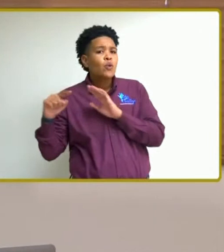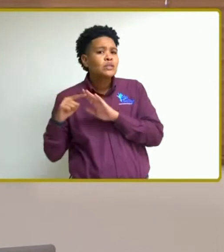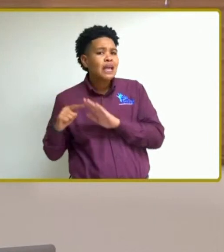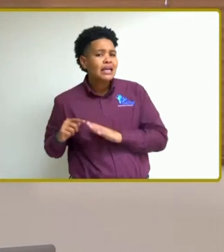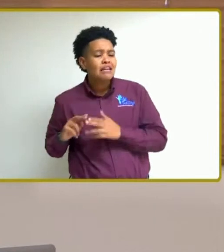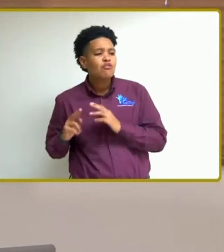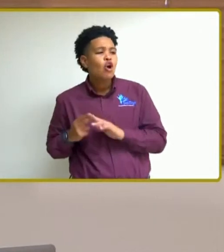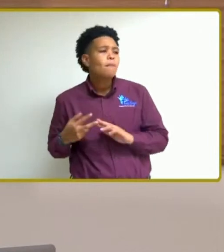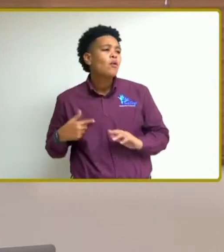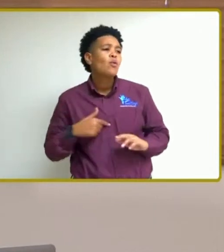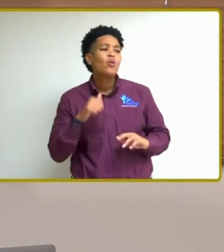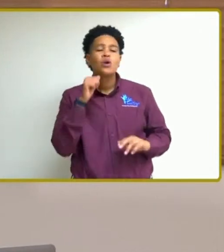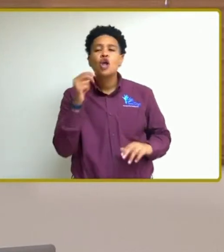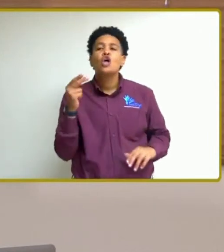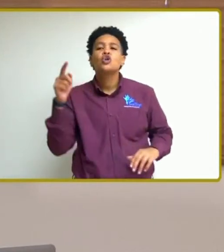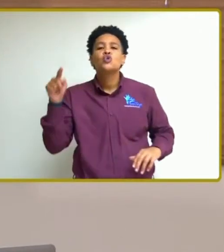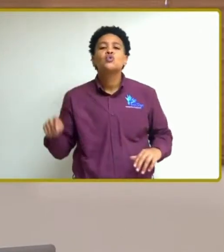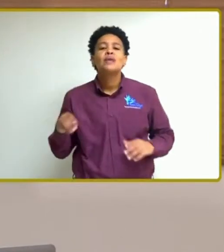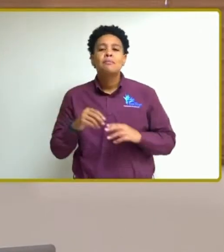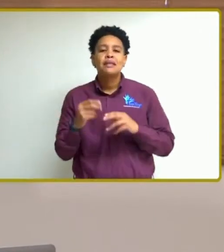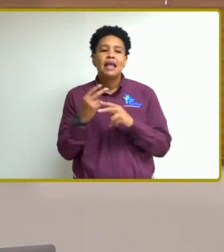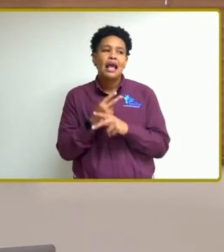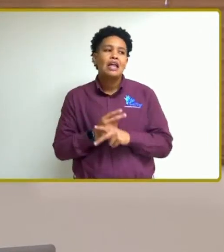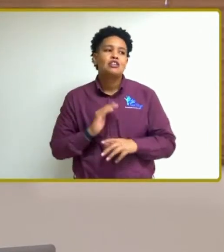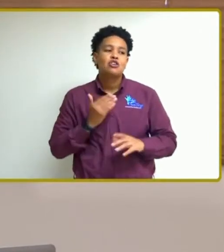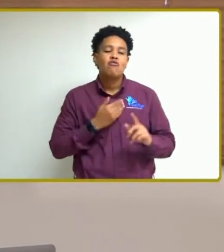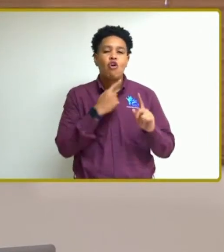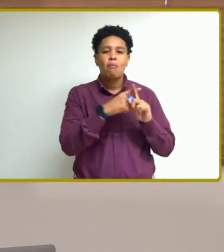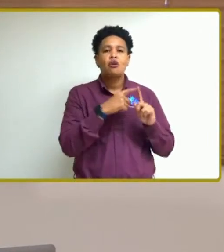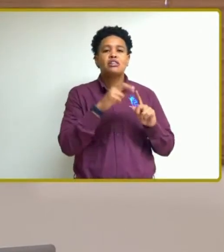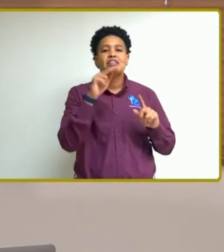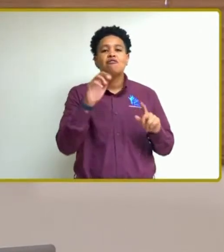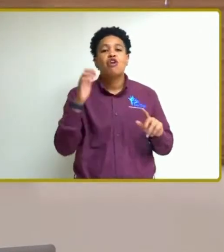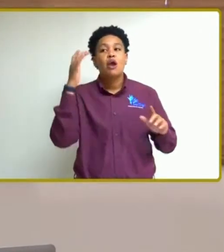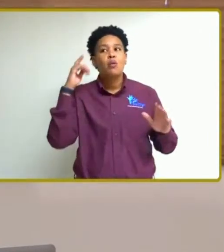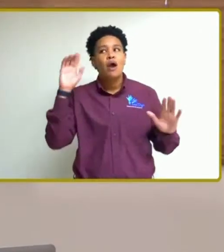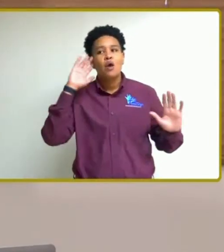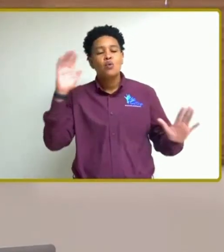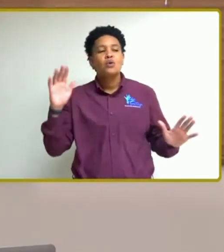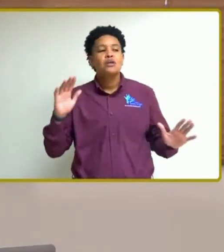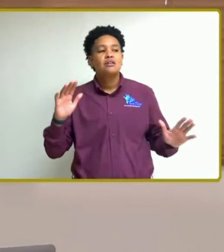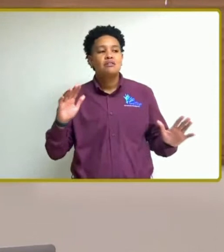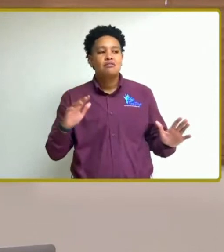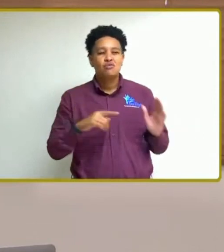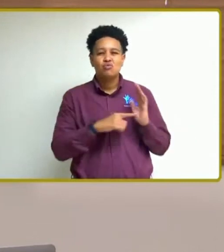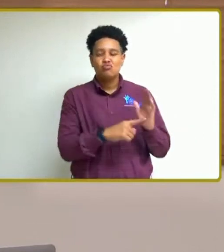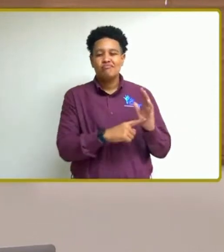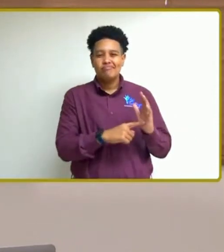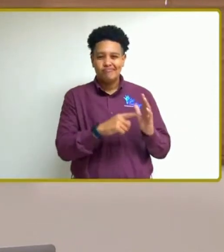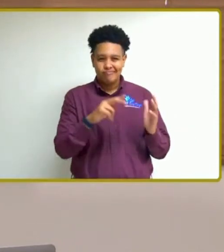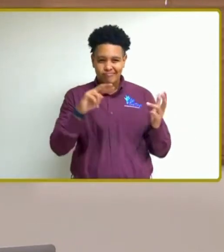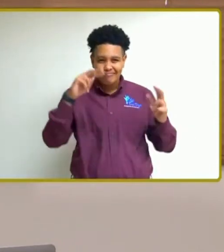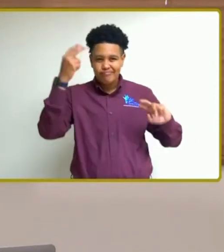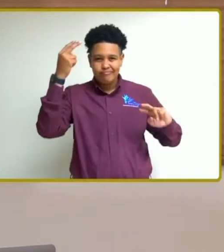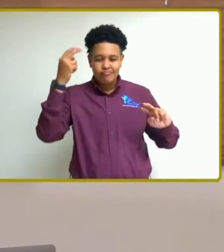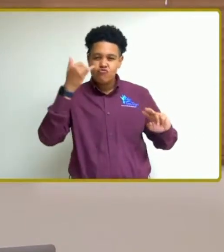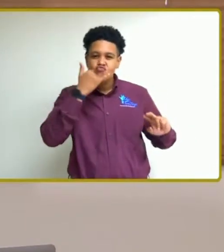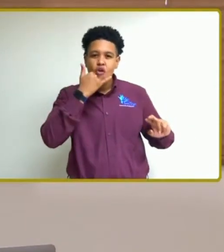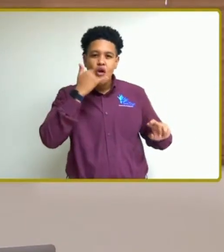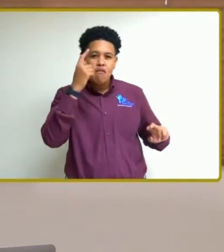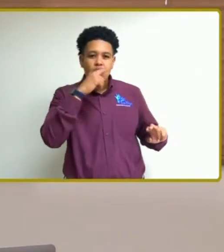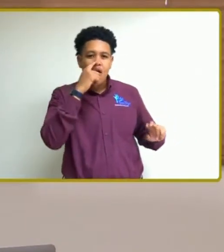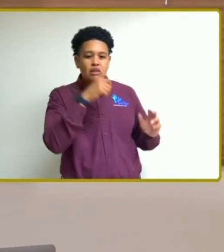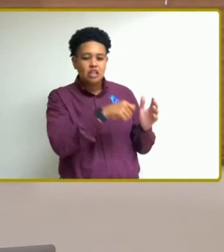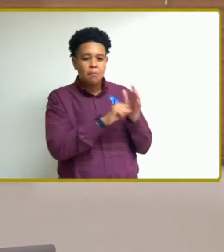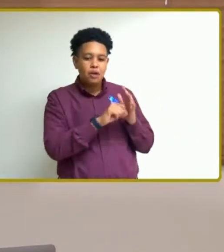negatives, we would not use them in the calculation of our positivity rate, because then it would skew the positivity rate to give a false